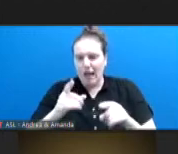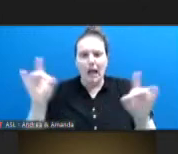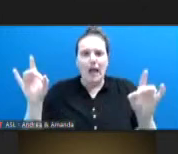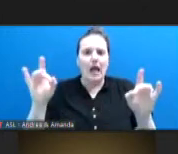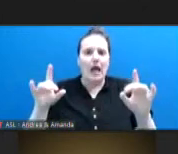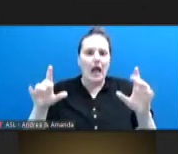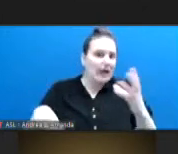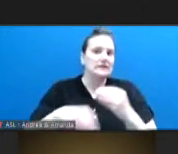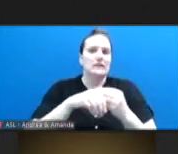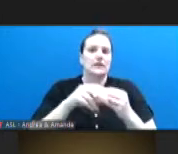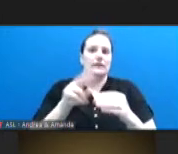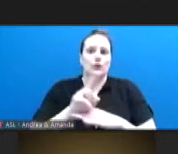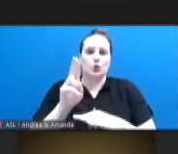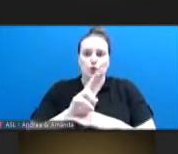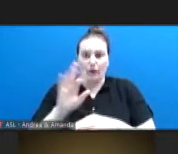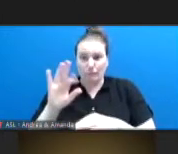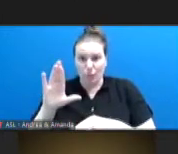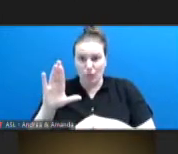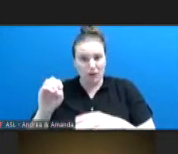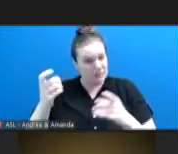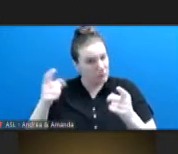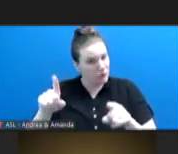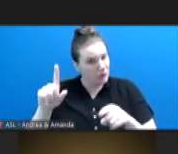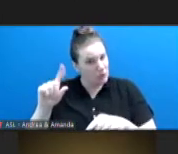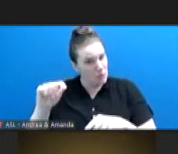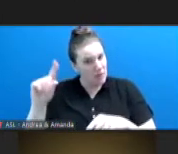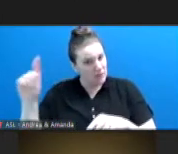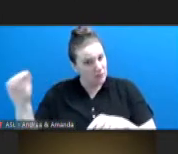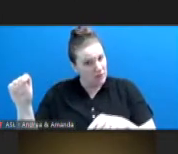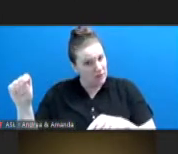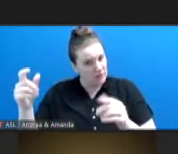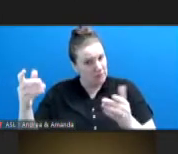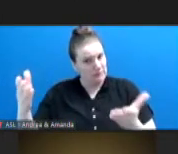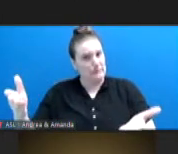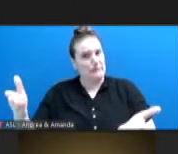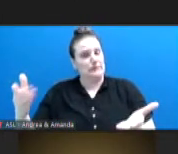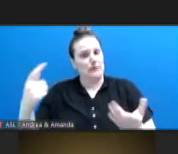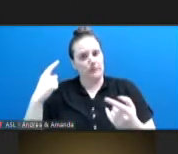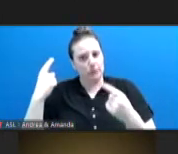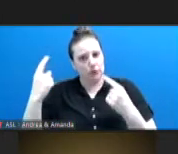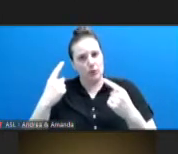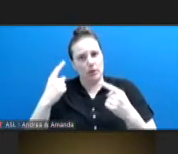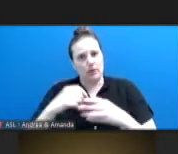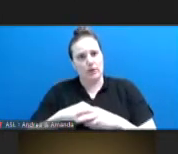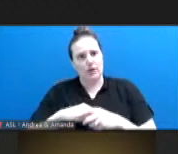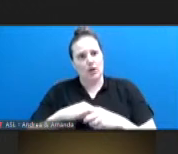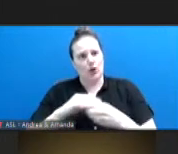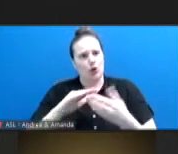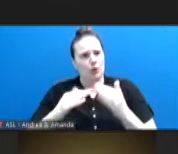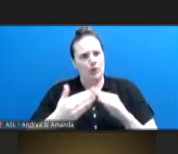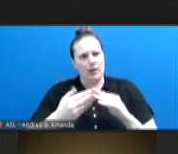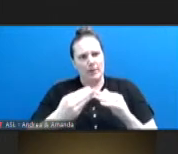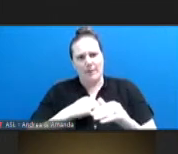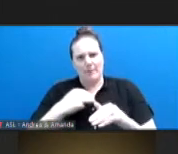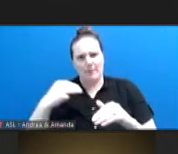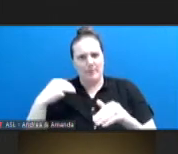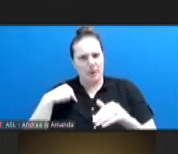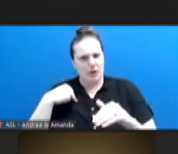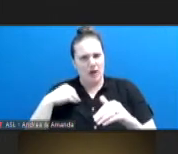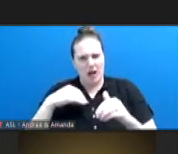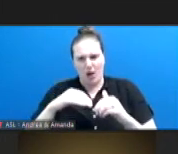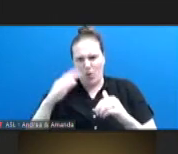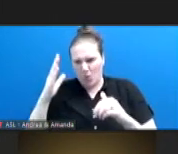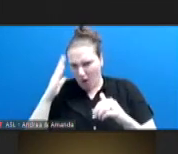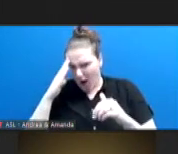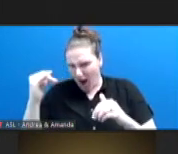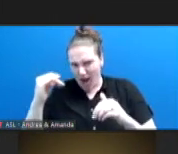force during 2020. I'm just wondering, as a community member, how come it's